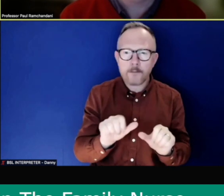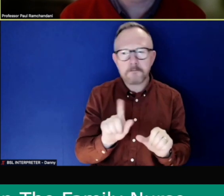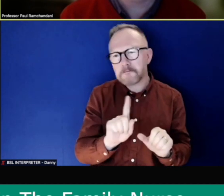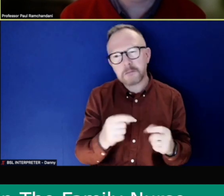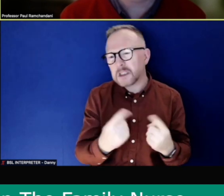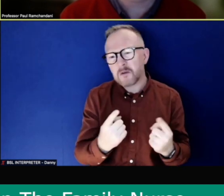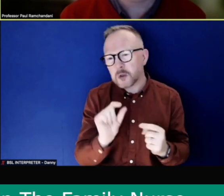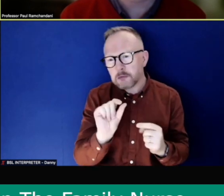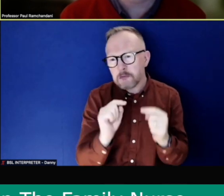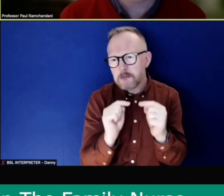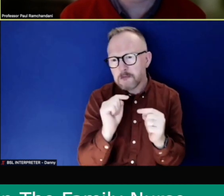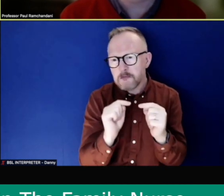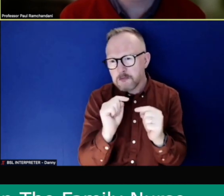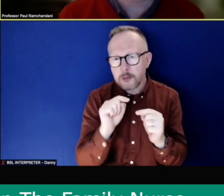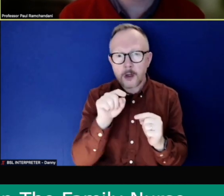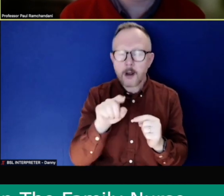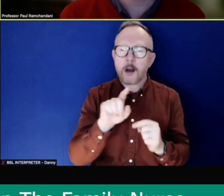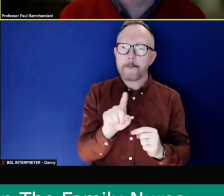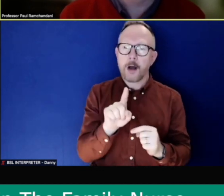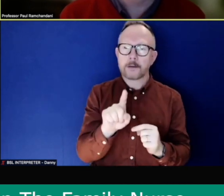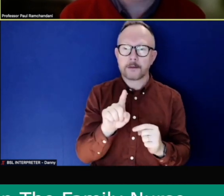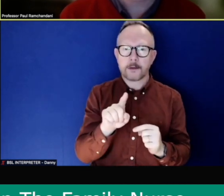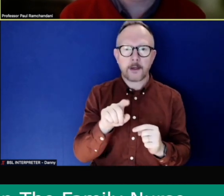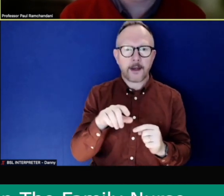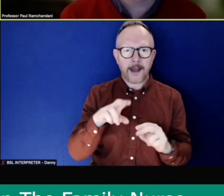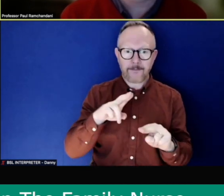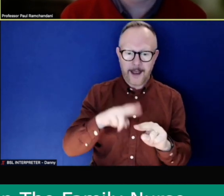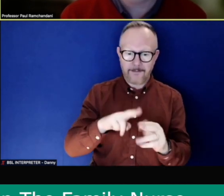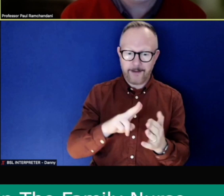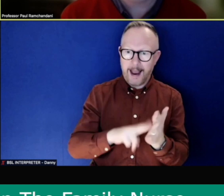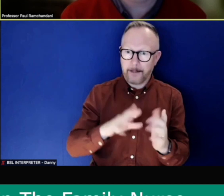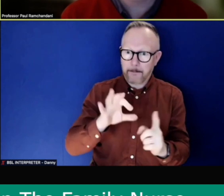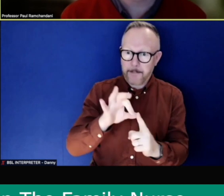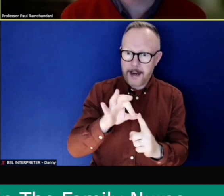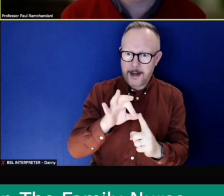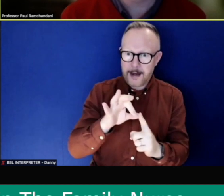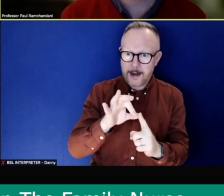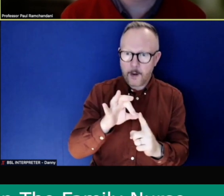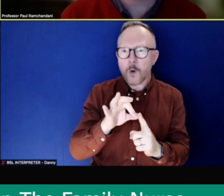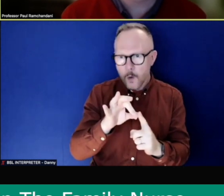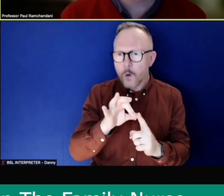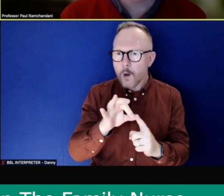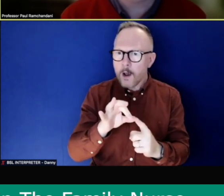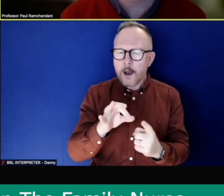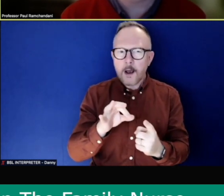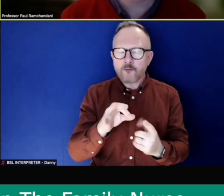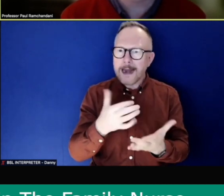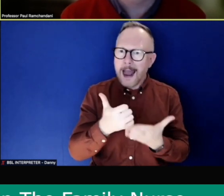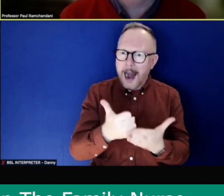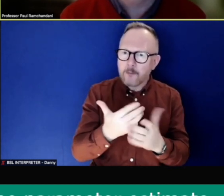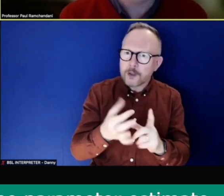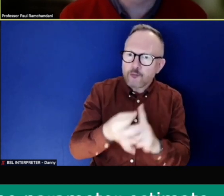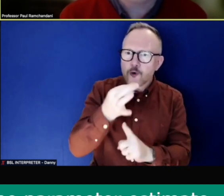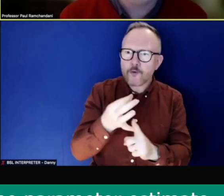differences if a child had been in the Family Nurse Partnership on early educational attainment. So this is early learning